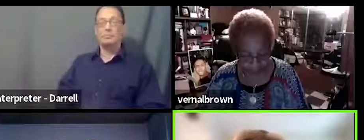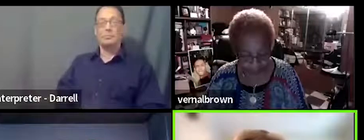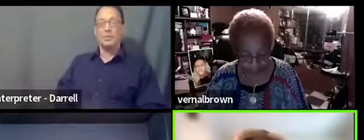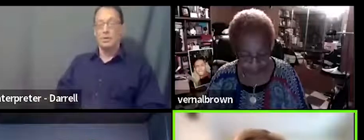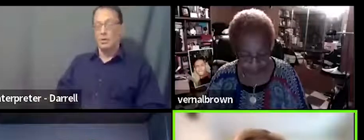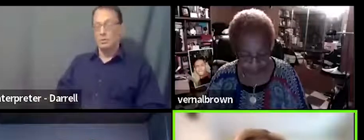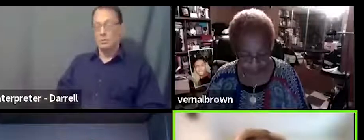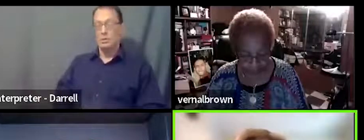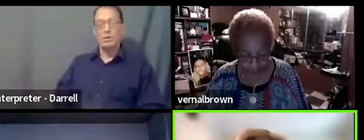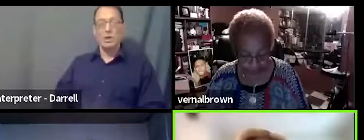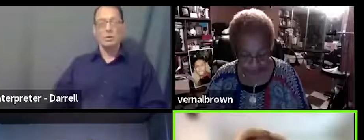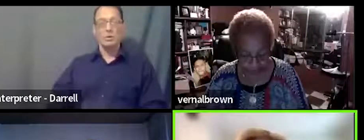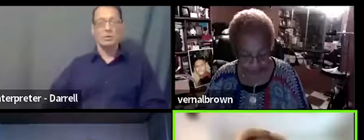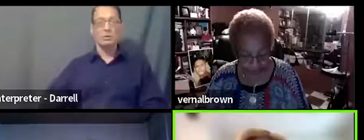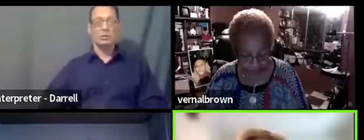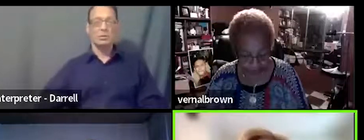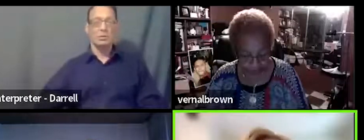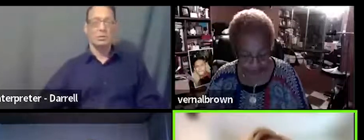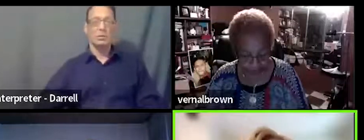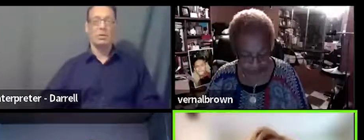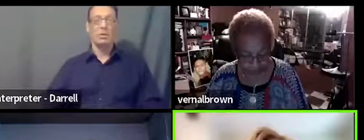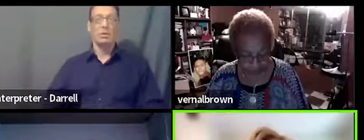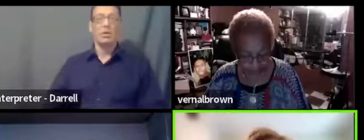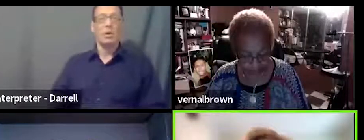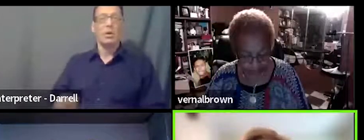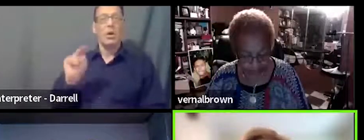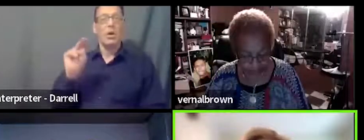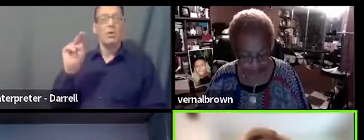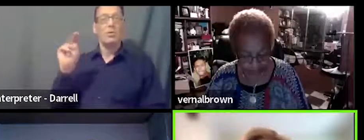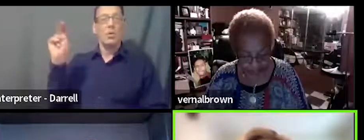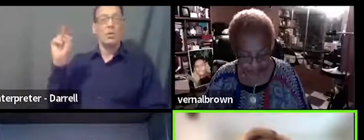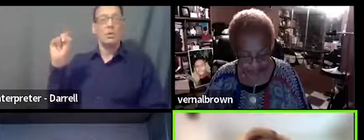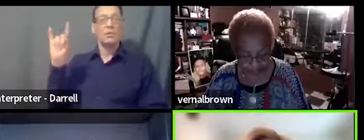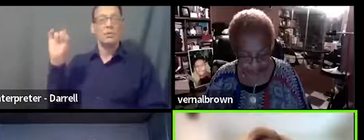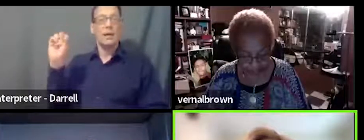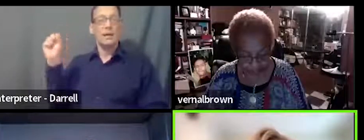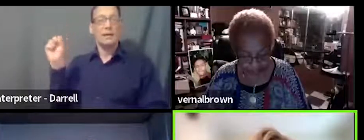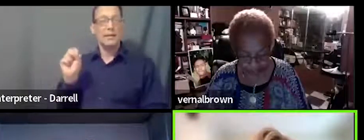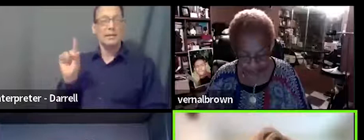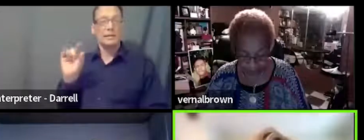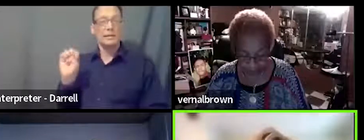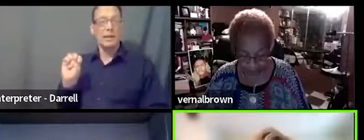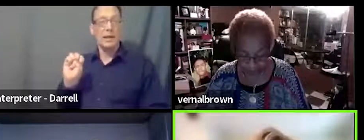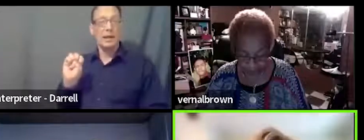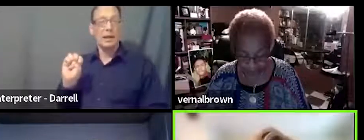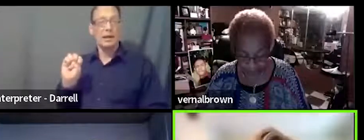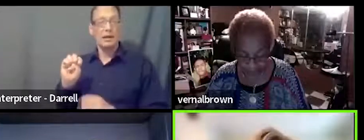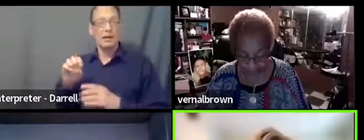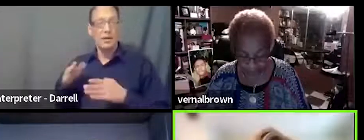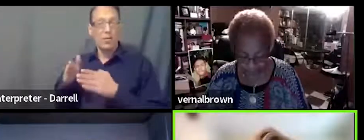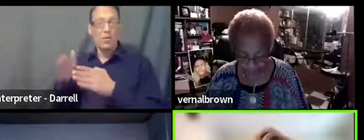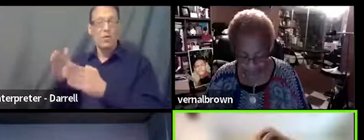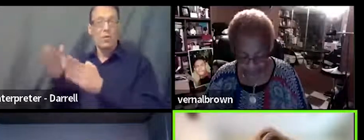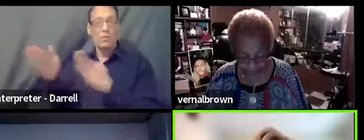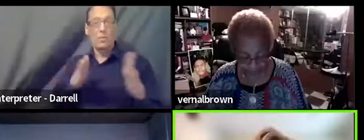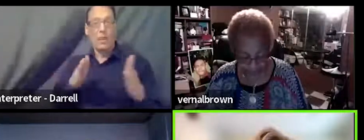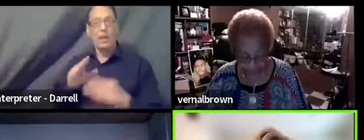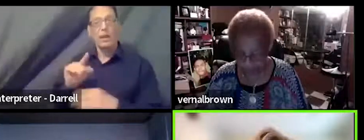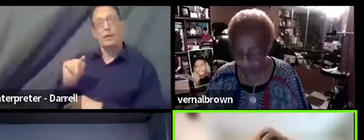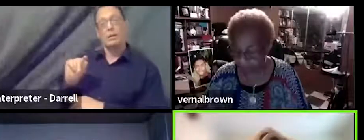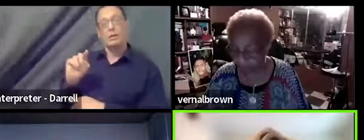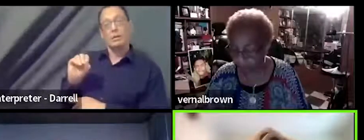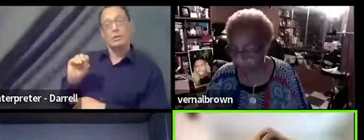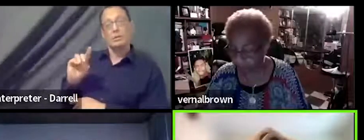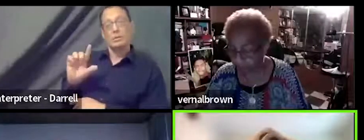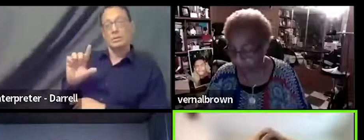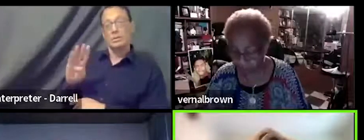Okay, the next item is the Northside-Southside Corridor Plan. And Talby, I believe you're going to make some comments on that.